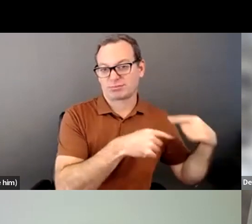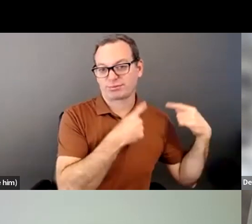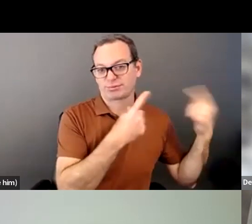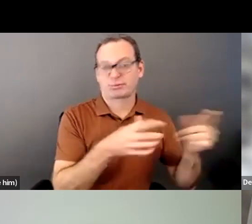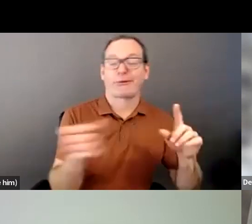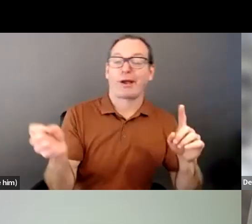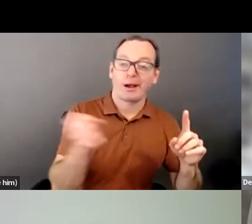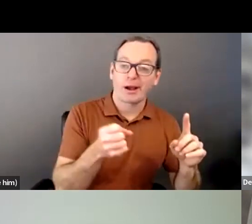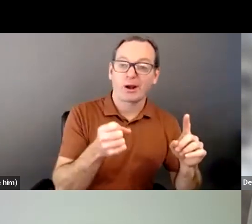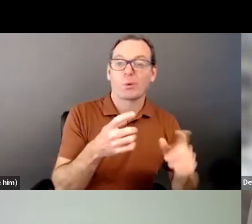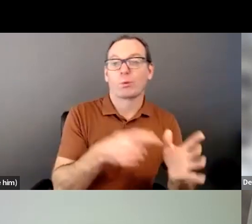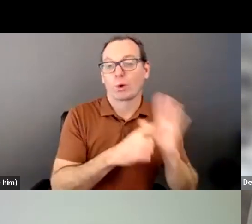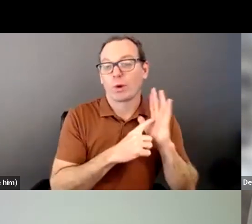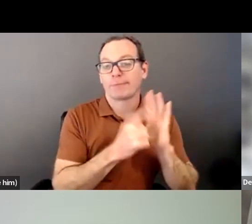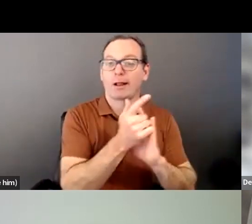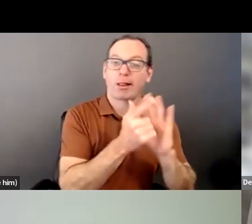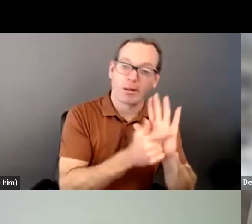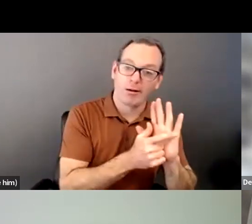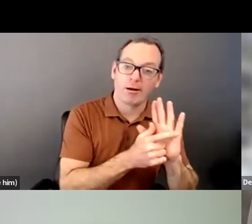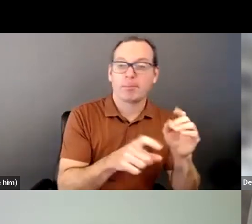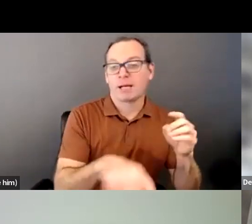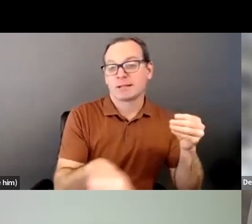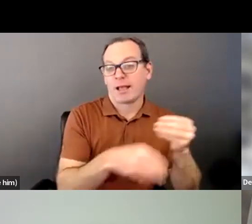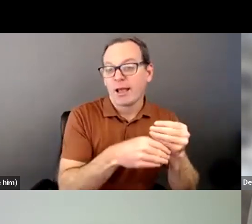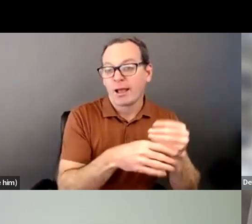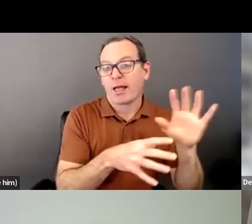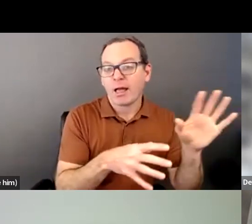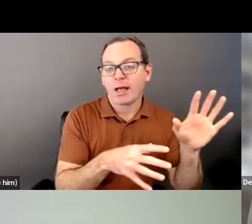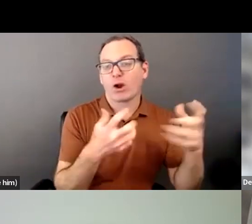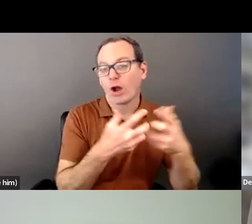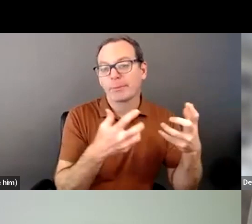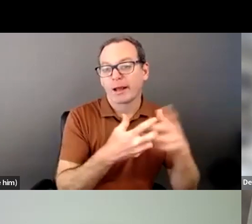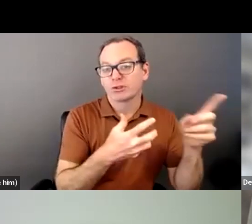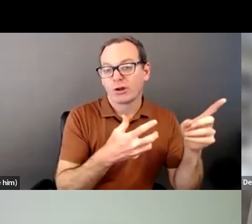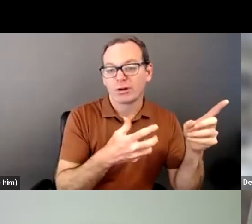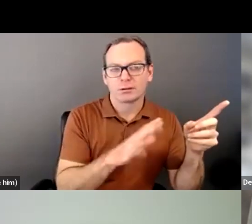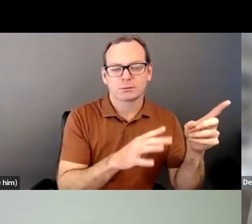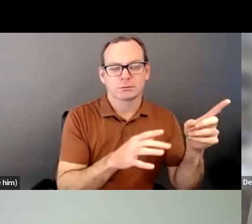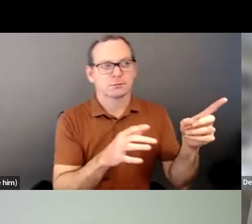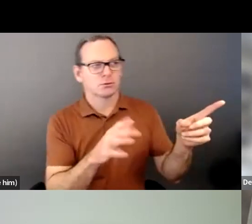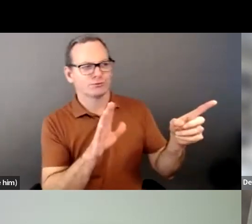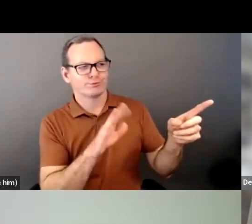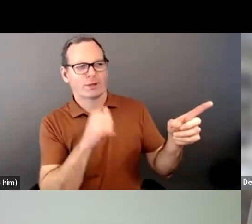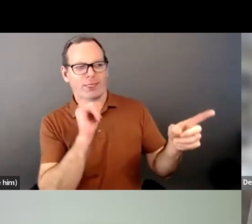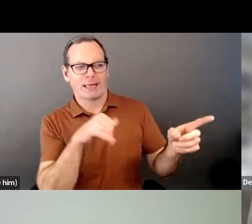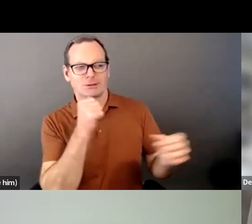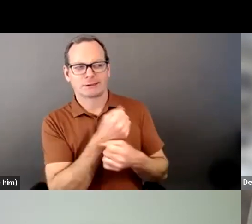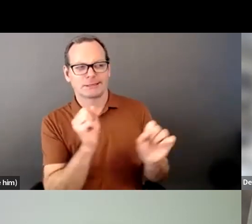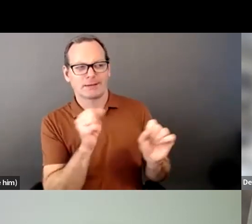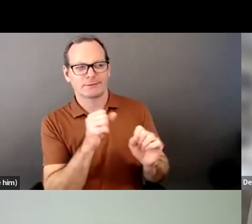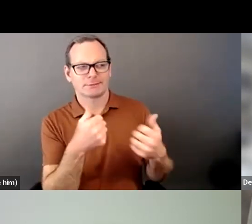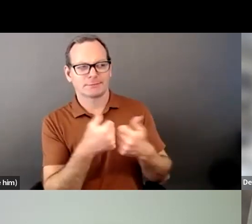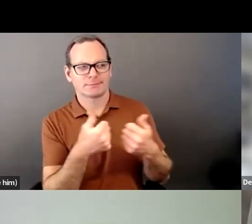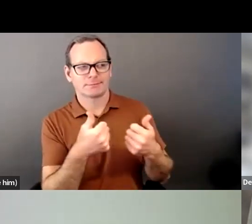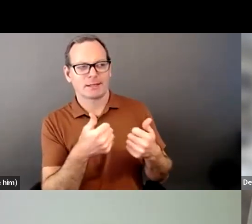disabilities as an add-on, as Anna had said, or as an accommodation. We're doing you a favor. To me, that's what accommodation implies, is